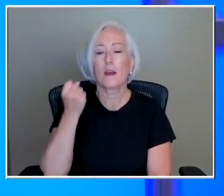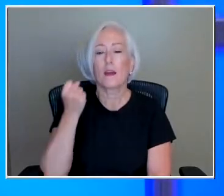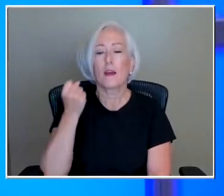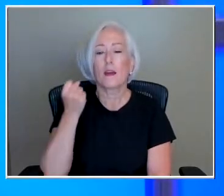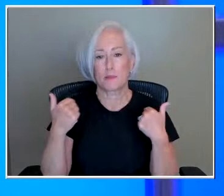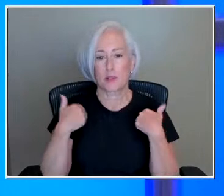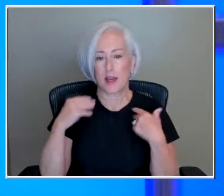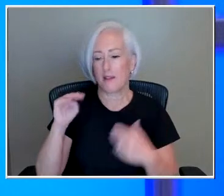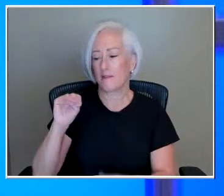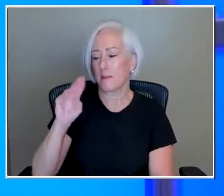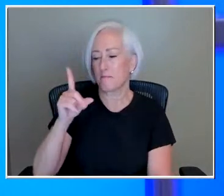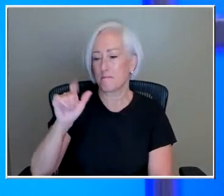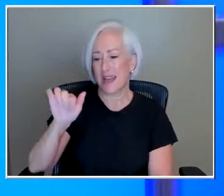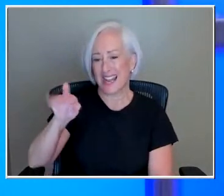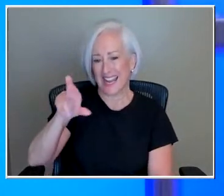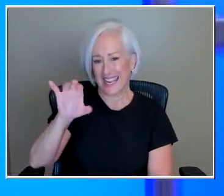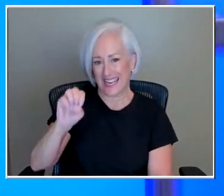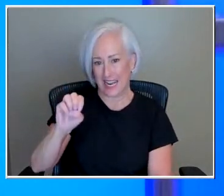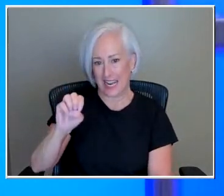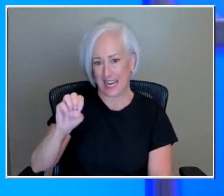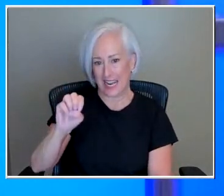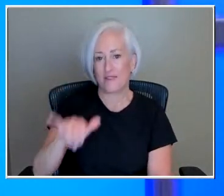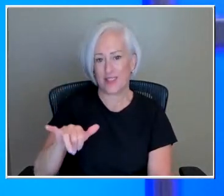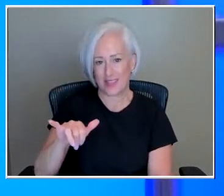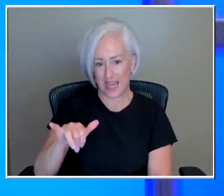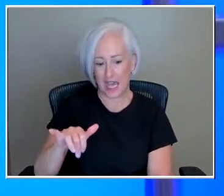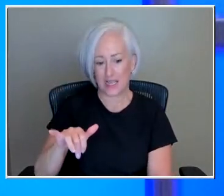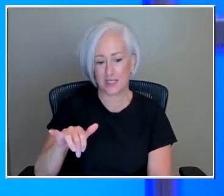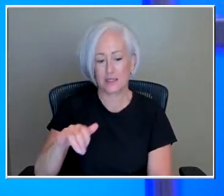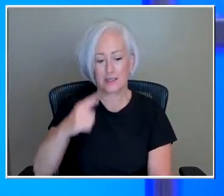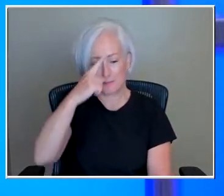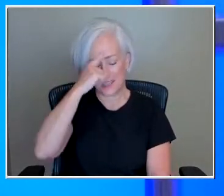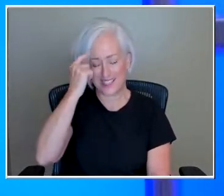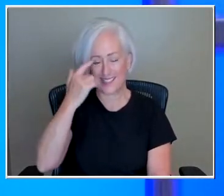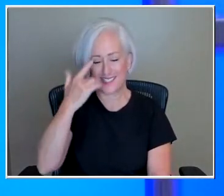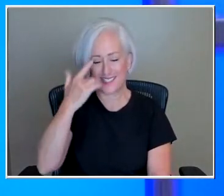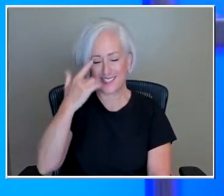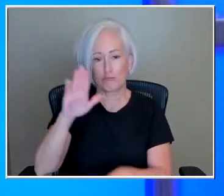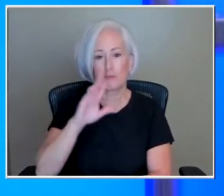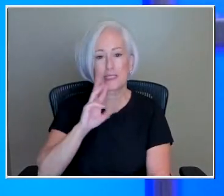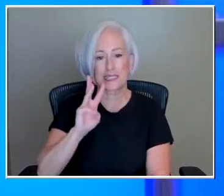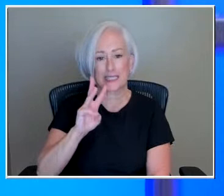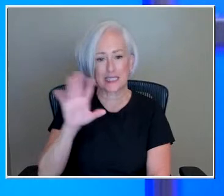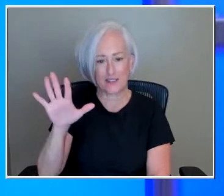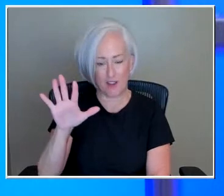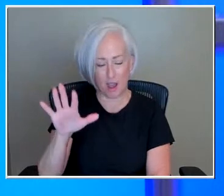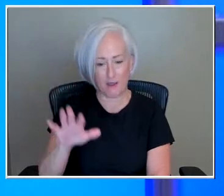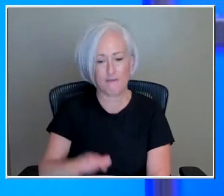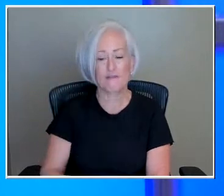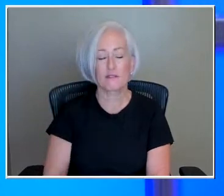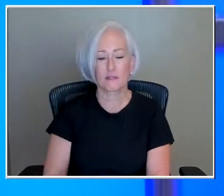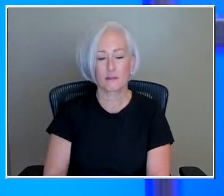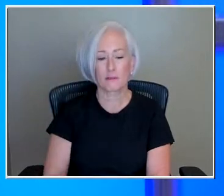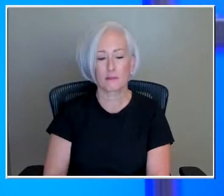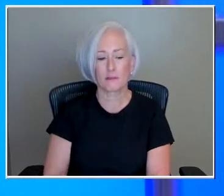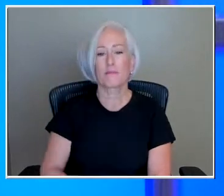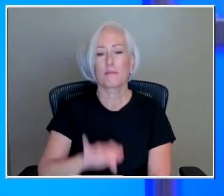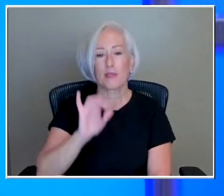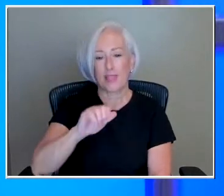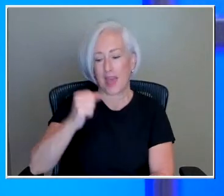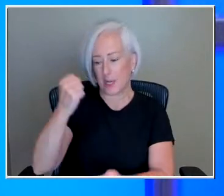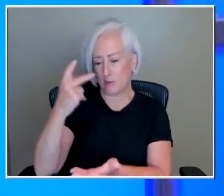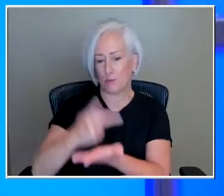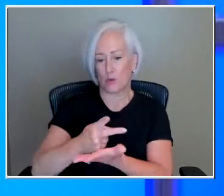who undergo this procedure because many people happen to be in that 65 and older age range, and this is approved by Medicare. It's